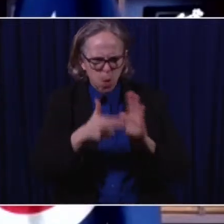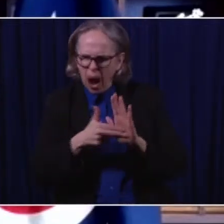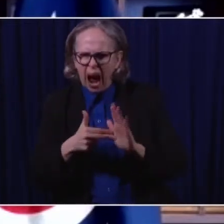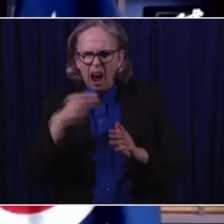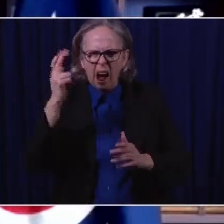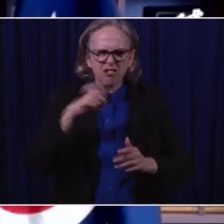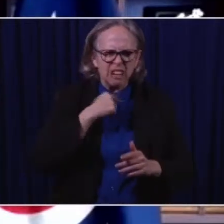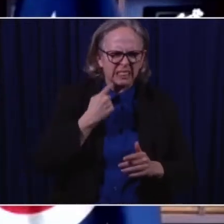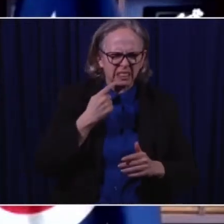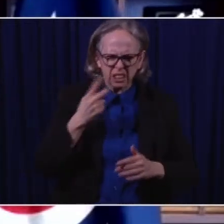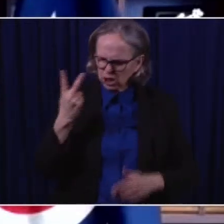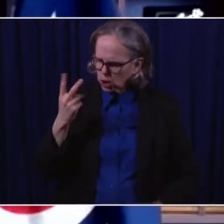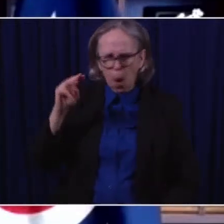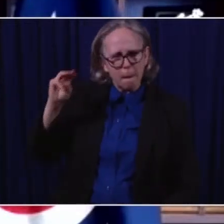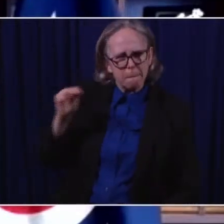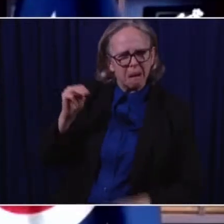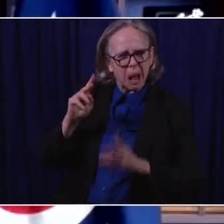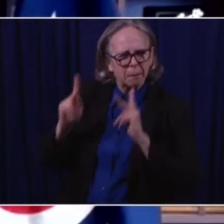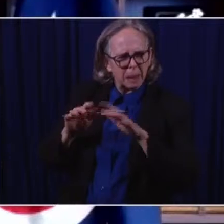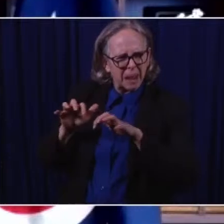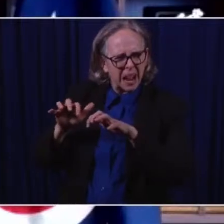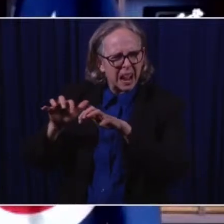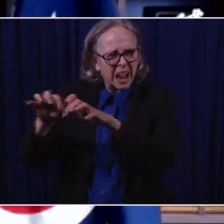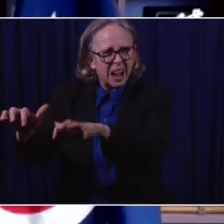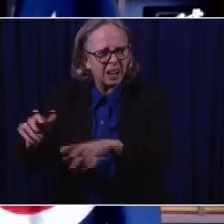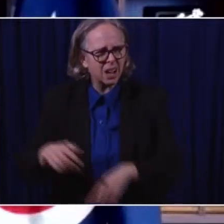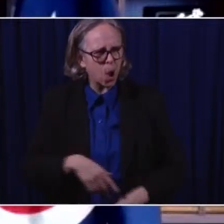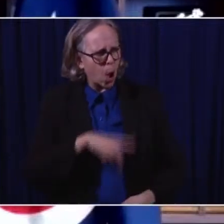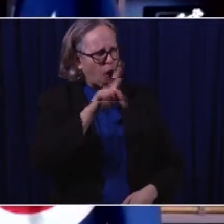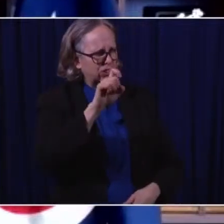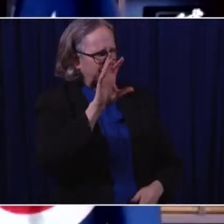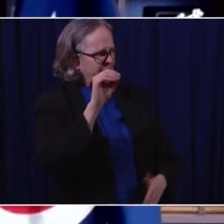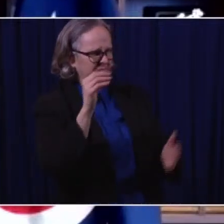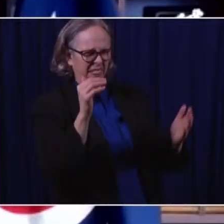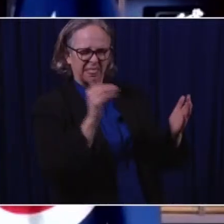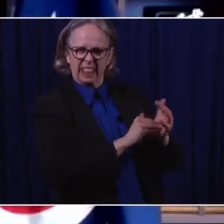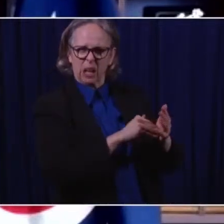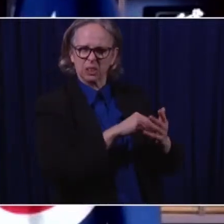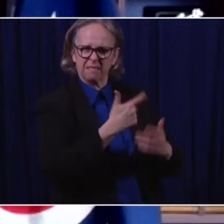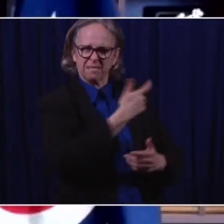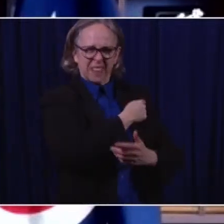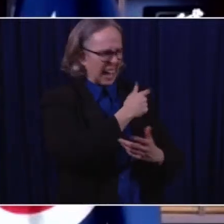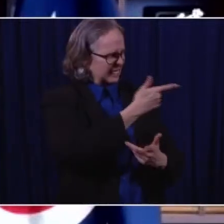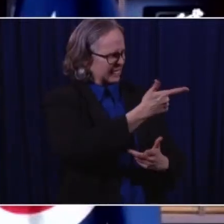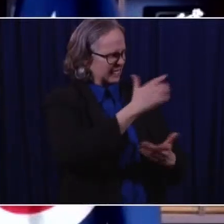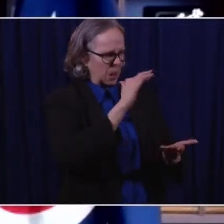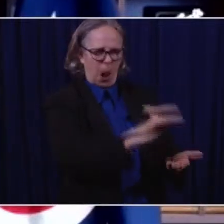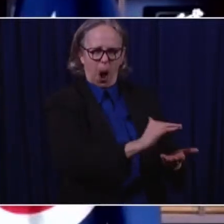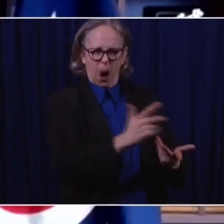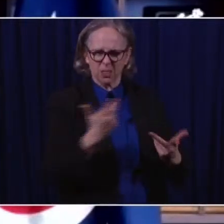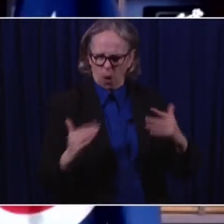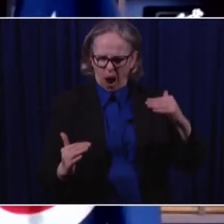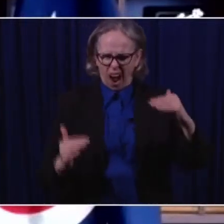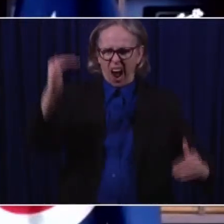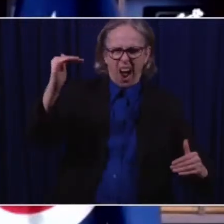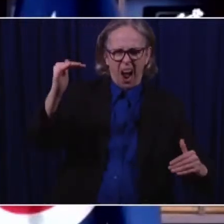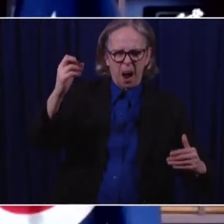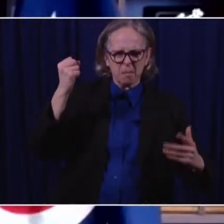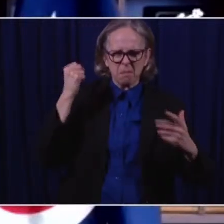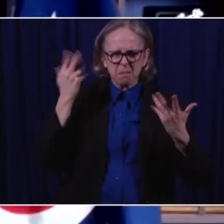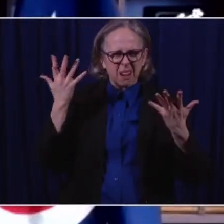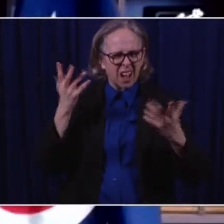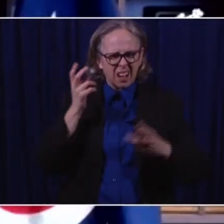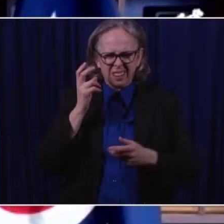to 275,000 doses a week, whatever it fluctuates, by the very nature of the math